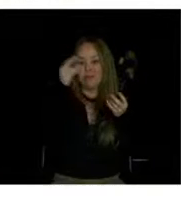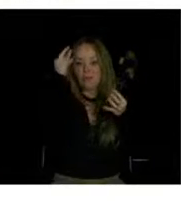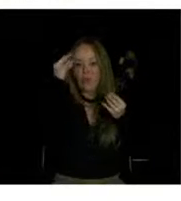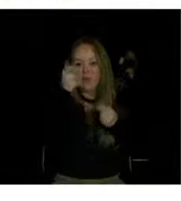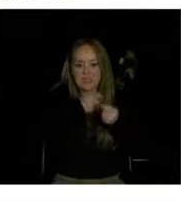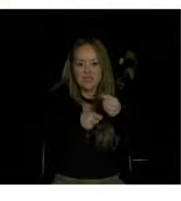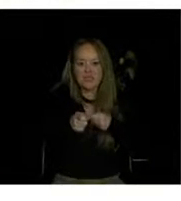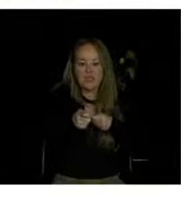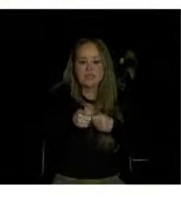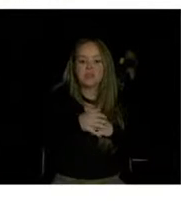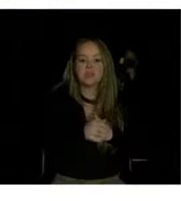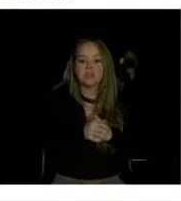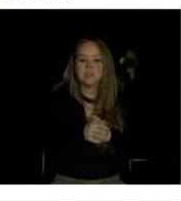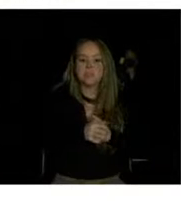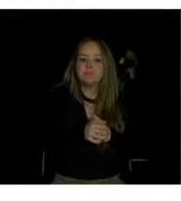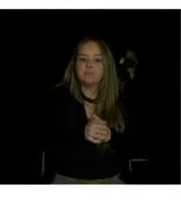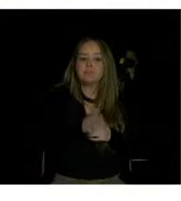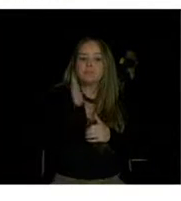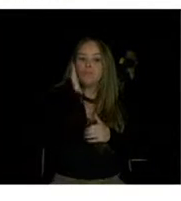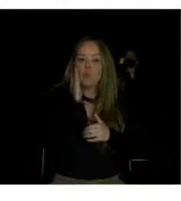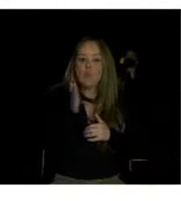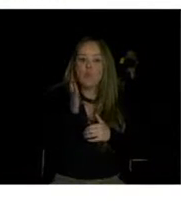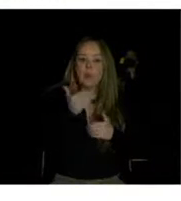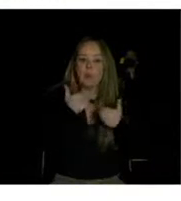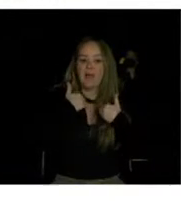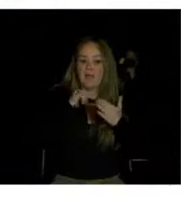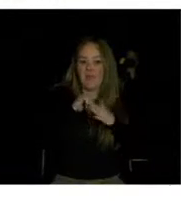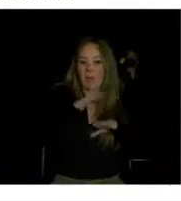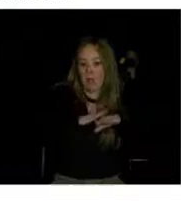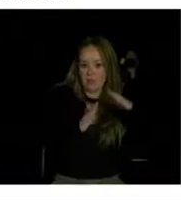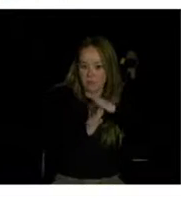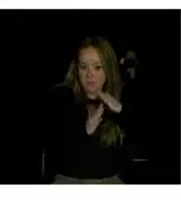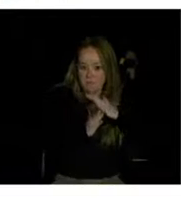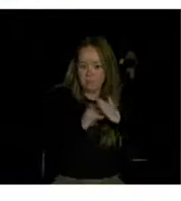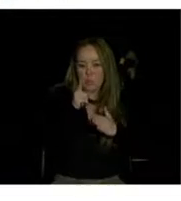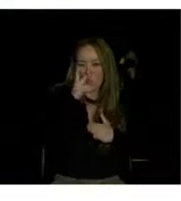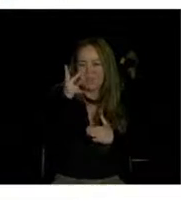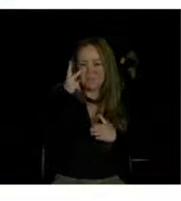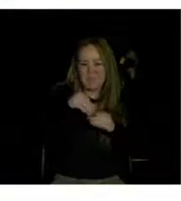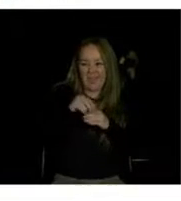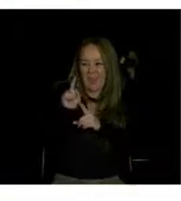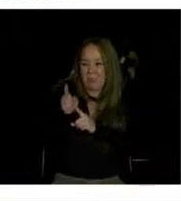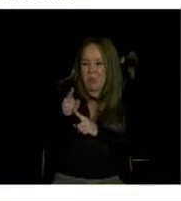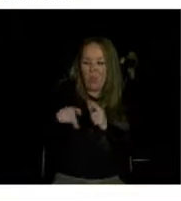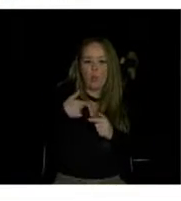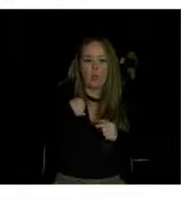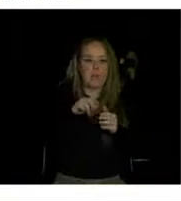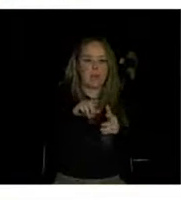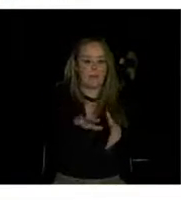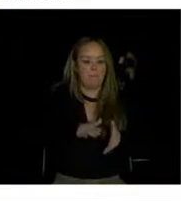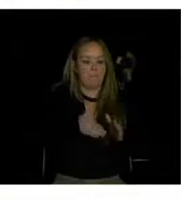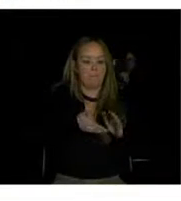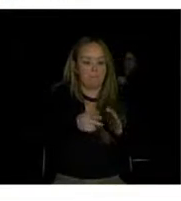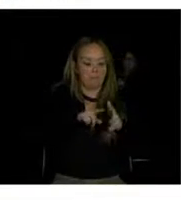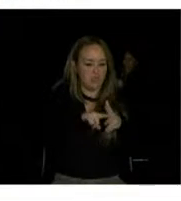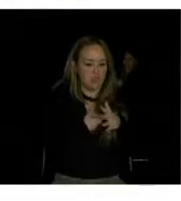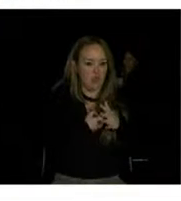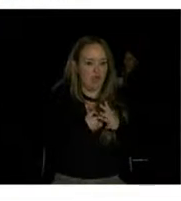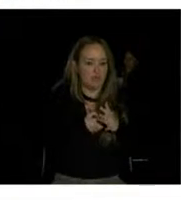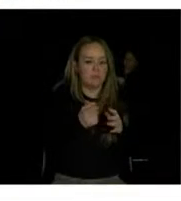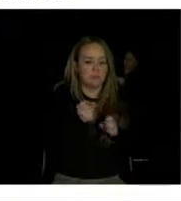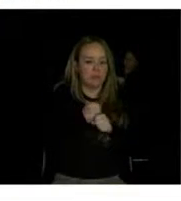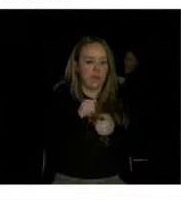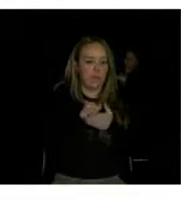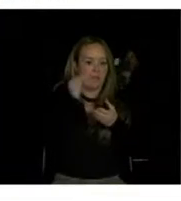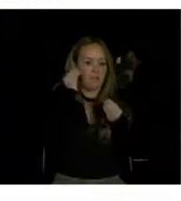Exchange. Right, and it'll bring those to the top. And you'll see that in a minute when we begin to generate some of that information.